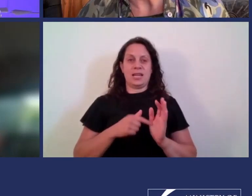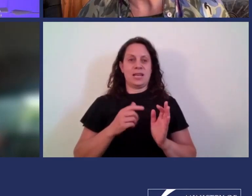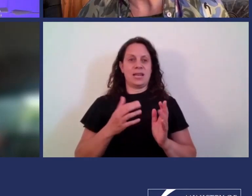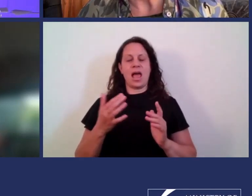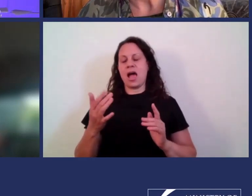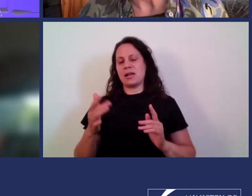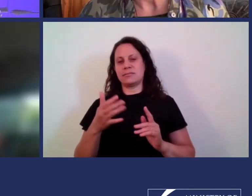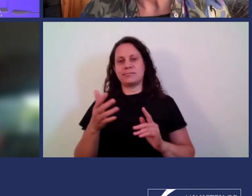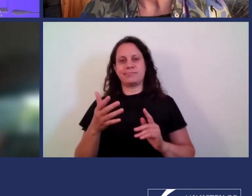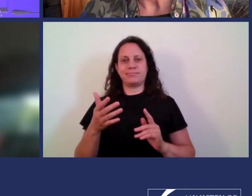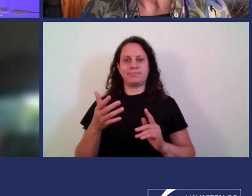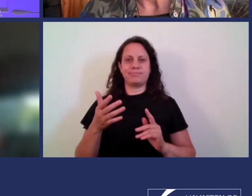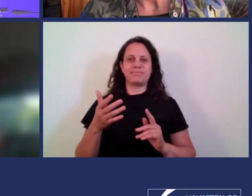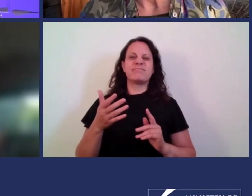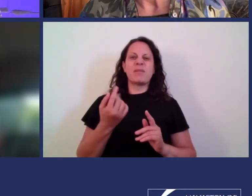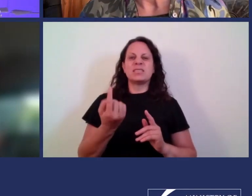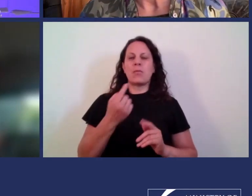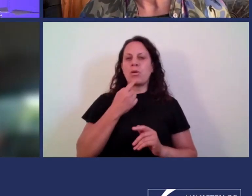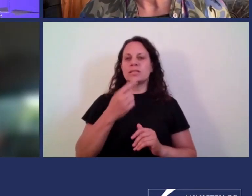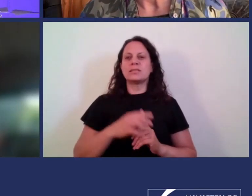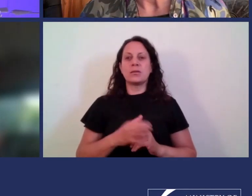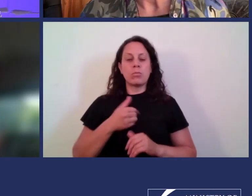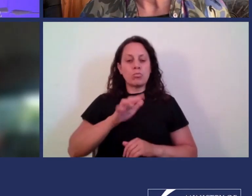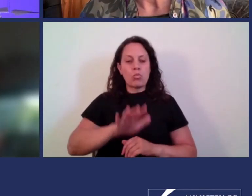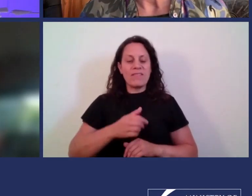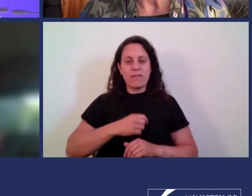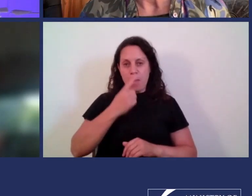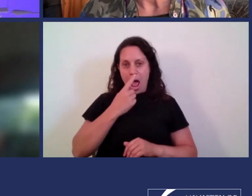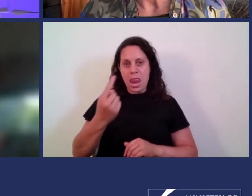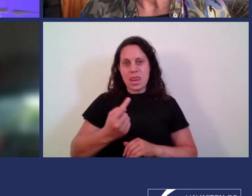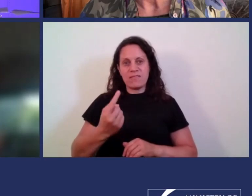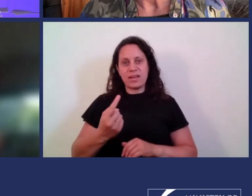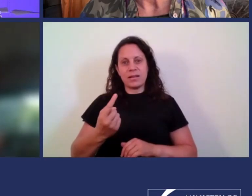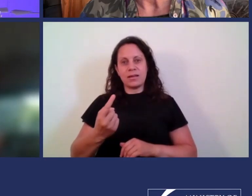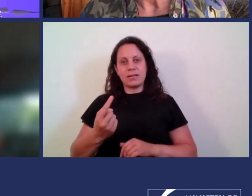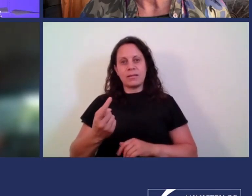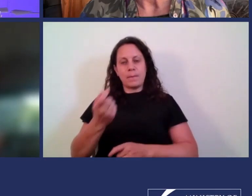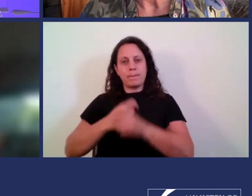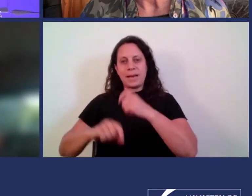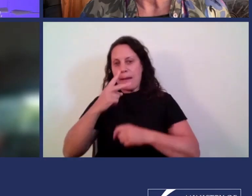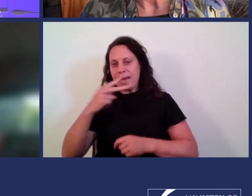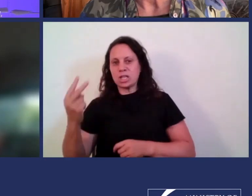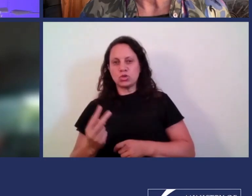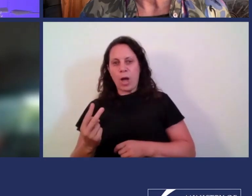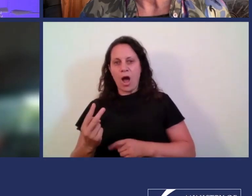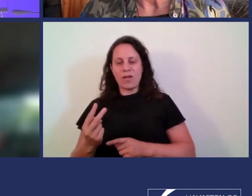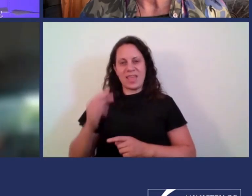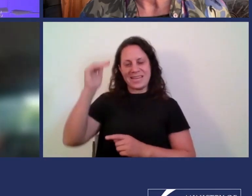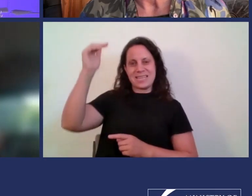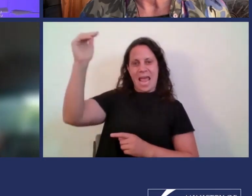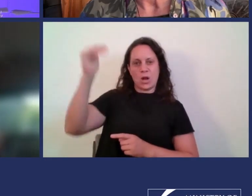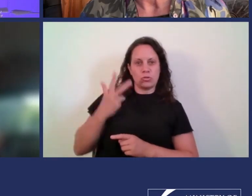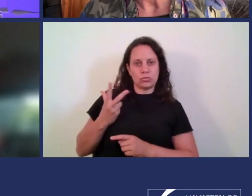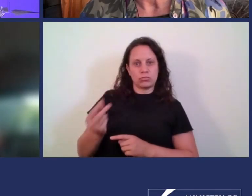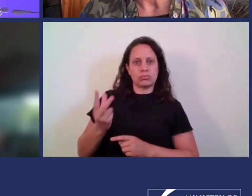daughter, she says, shall I wait until my 11-year-old turns 12 in June and get the adult dose, and he's 40